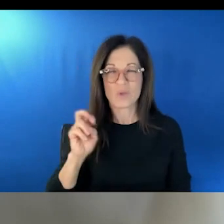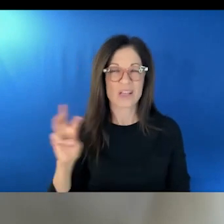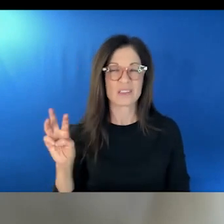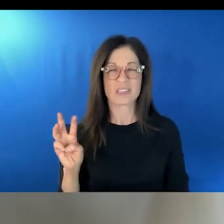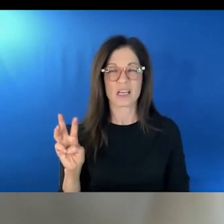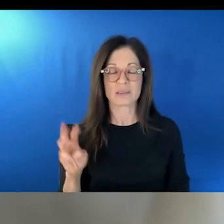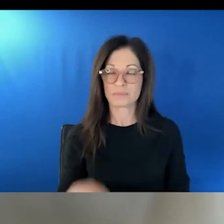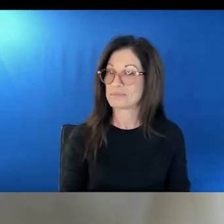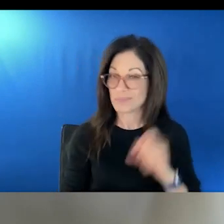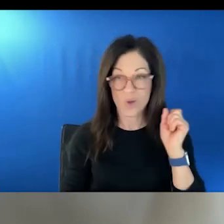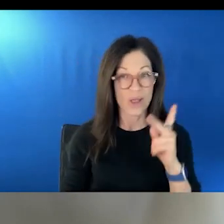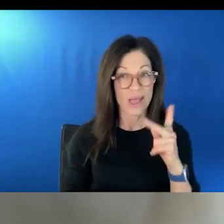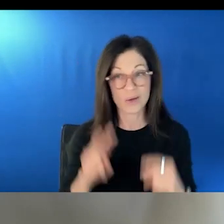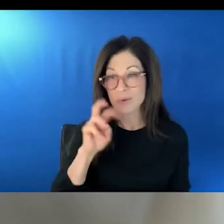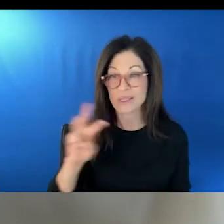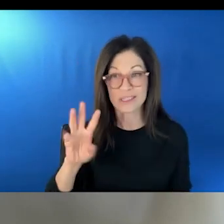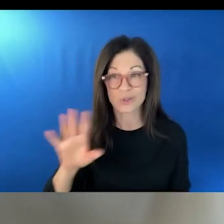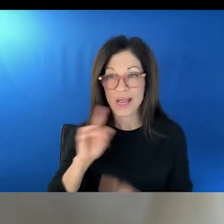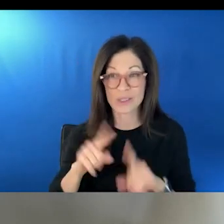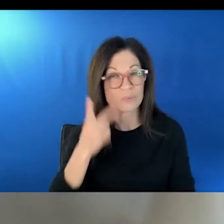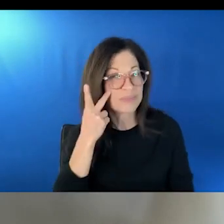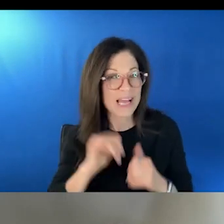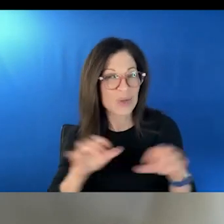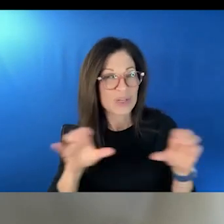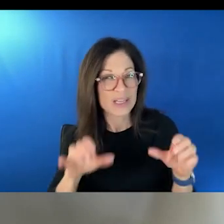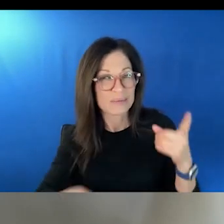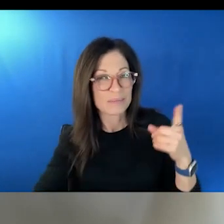All right, 2006 is the answer. Let's see how you did.